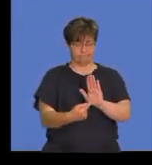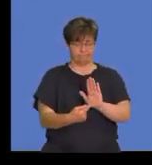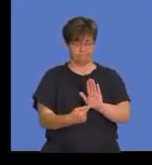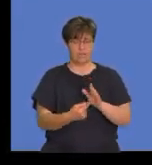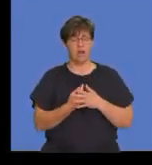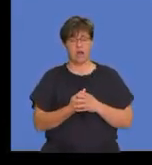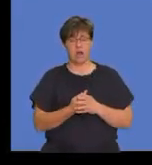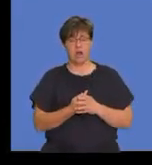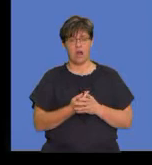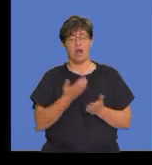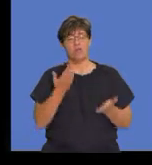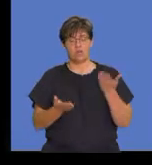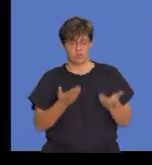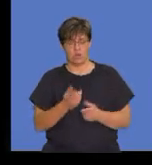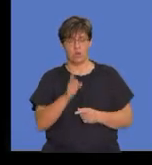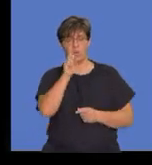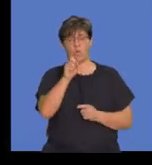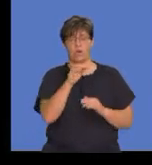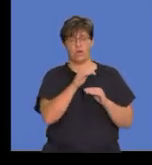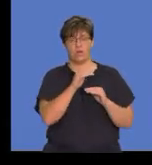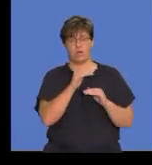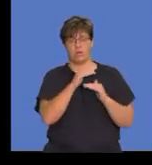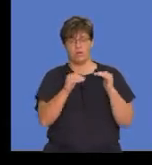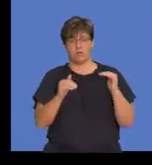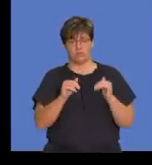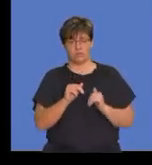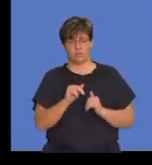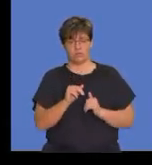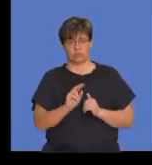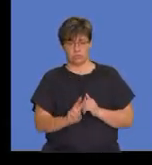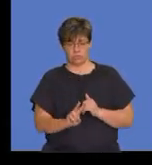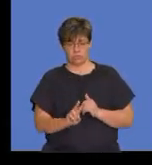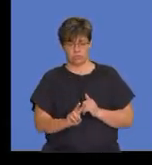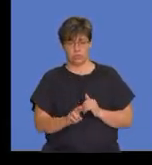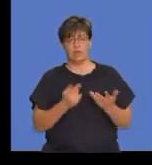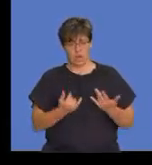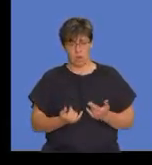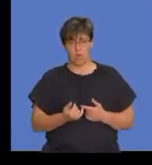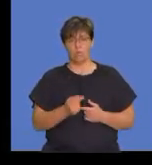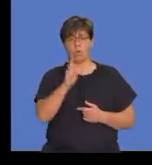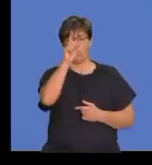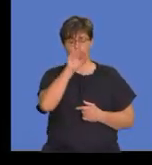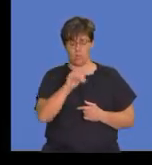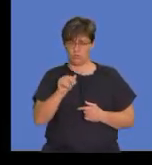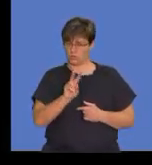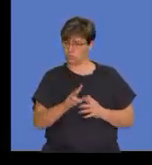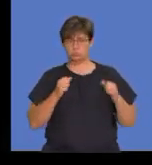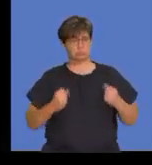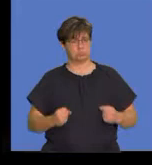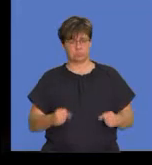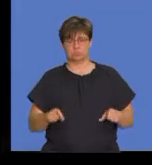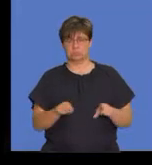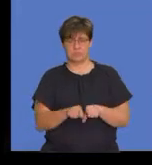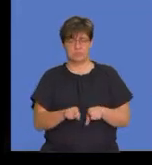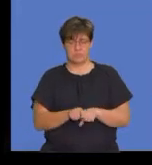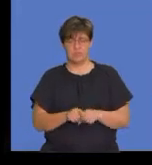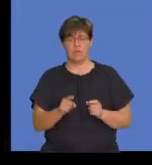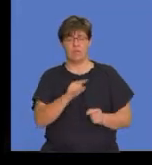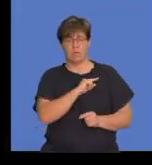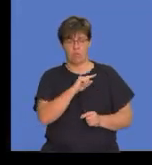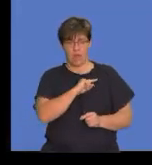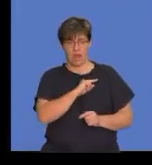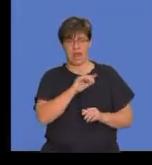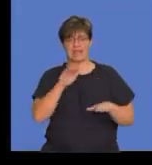we saw that our ratio was 1 over 2. Even here, our ratio is still 1 over 2. Why?